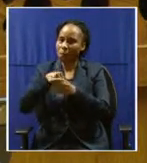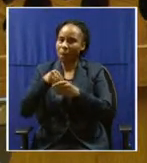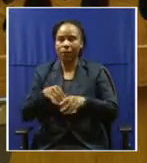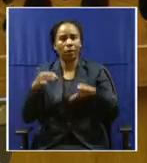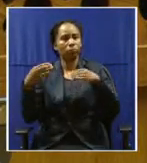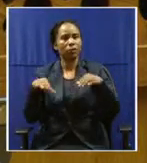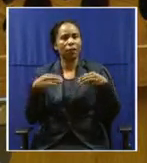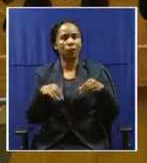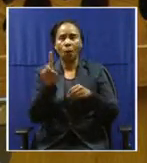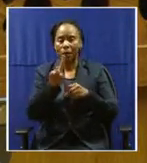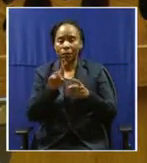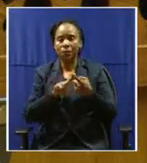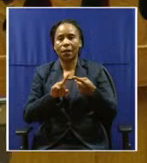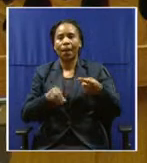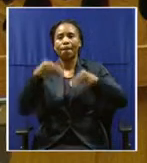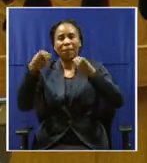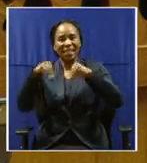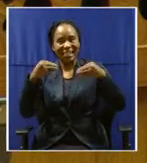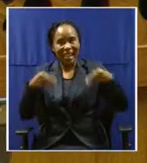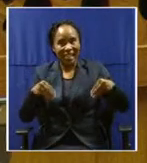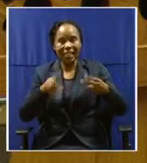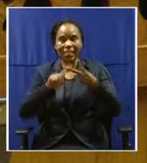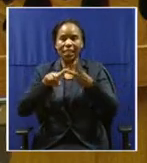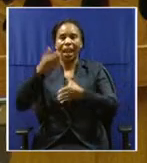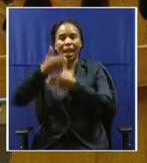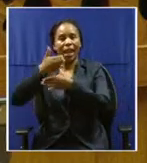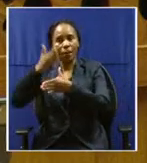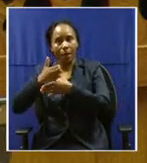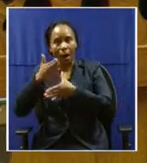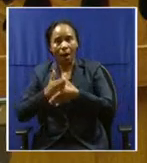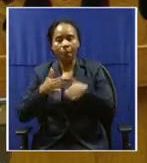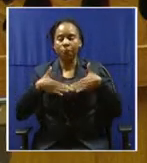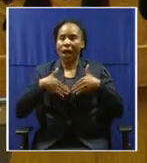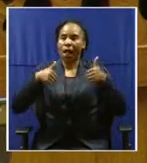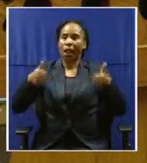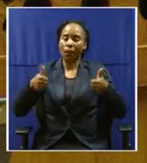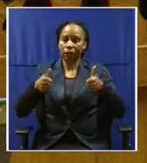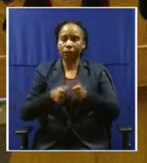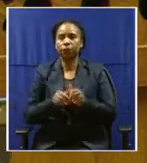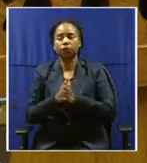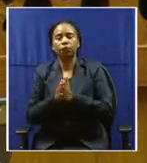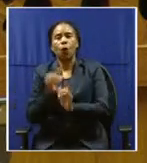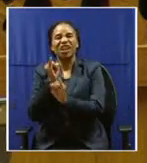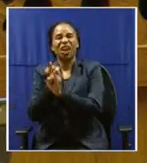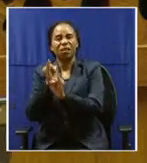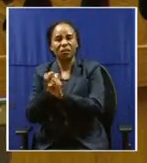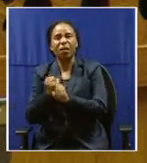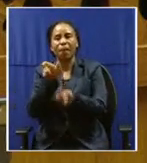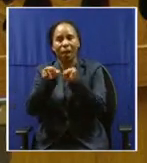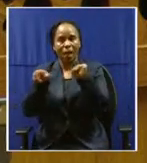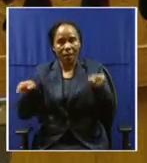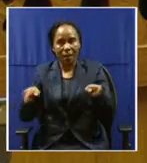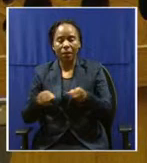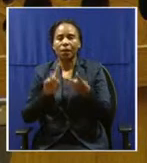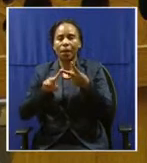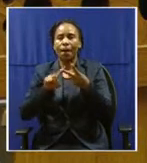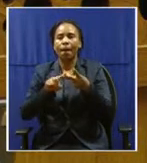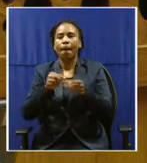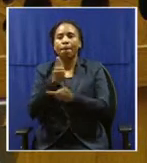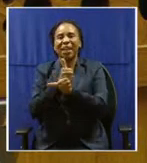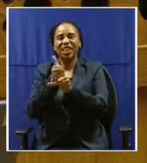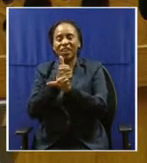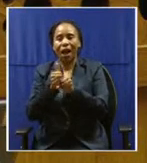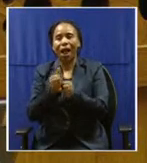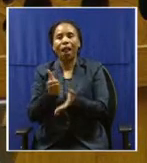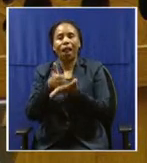business, labor, health industry players, as well as medical aid schemes, and